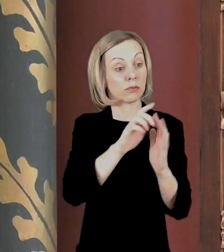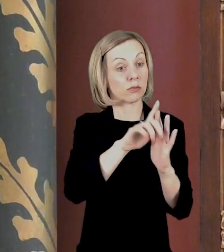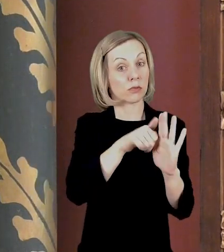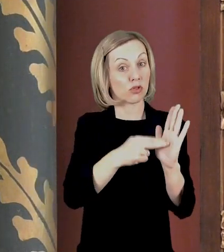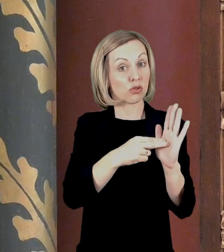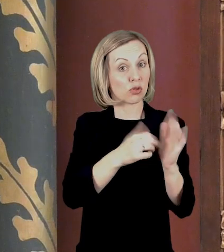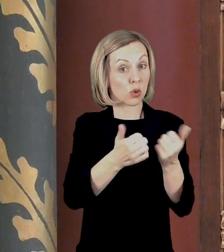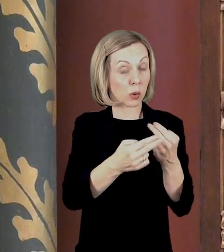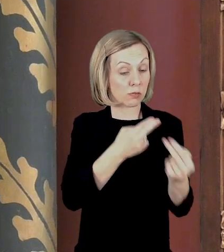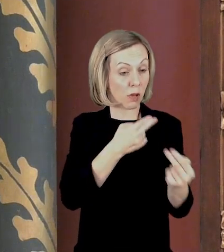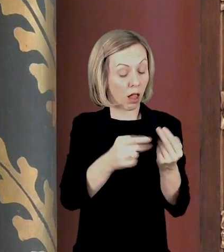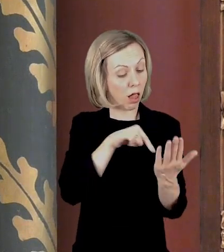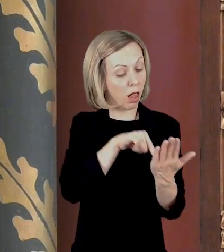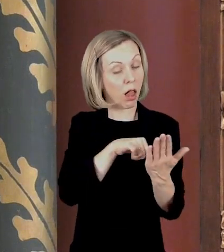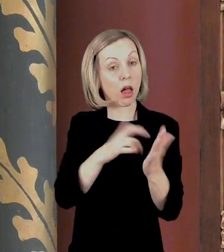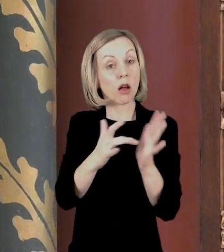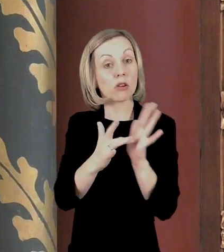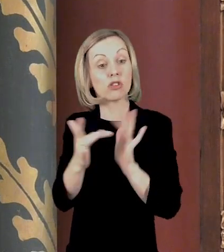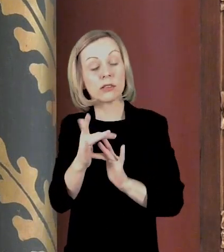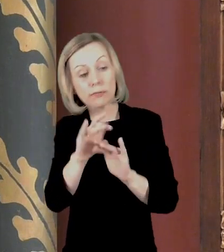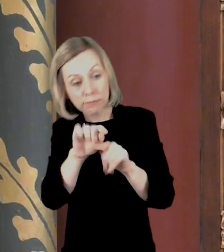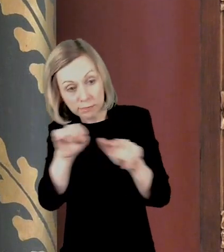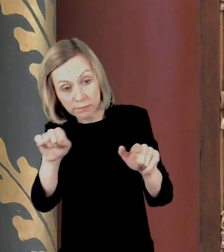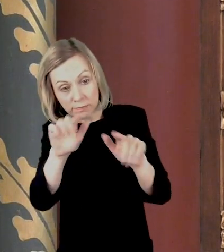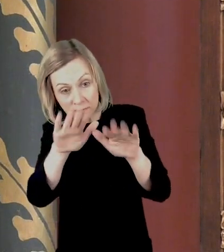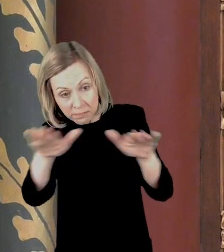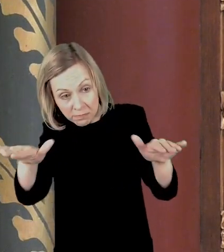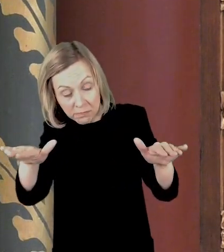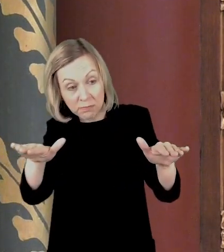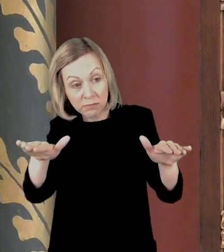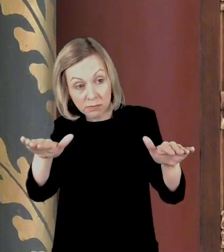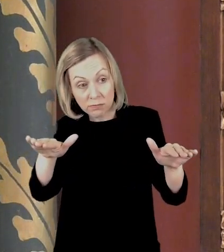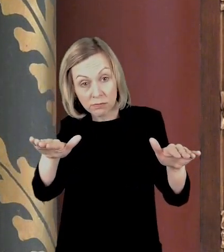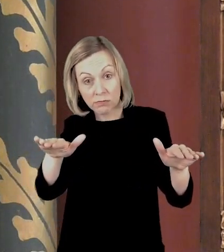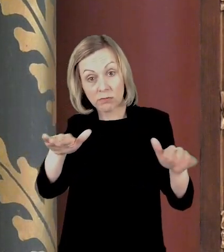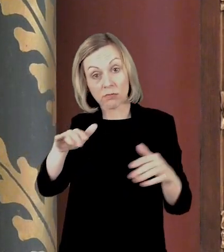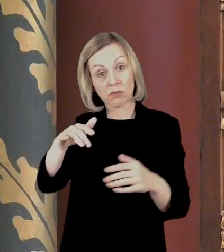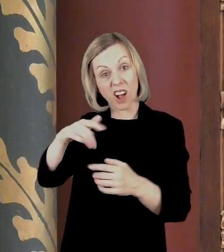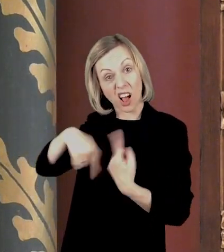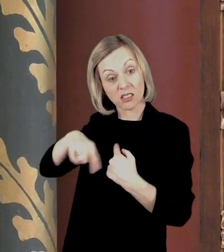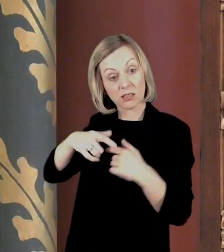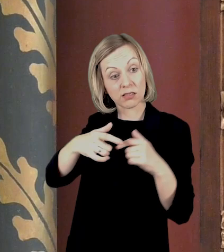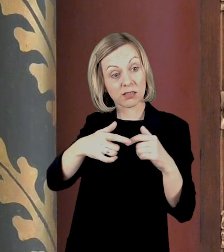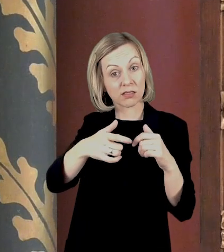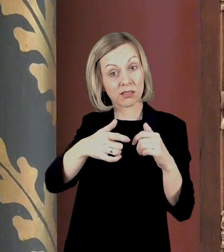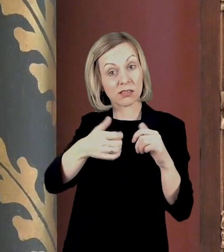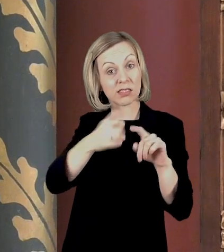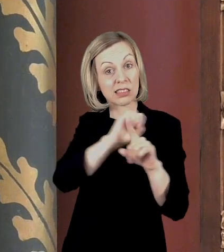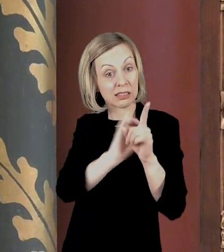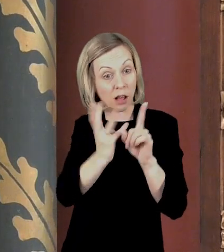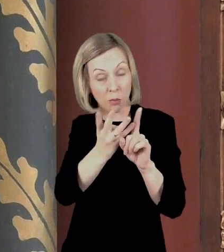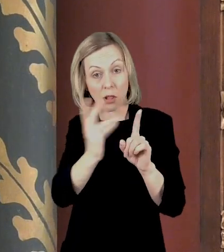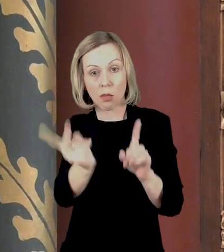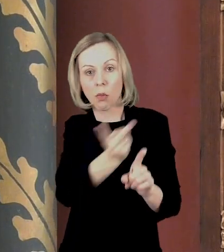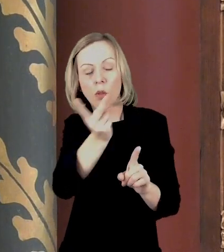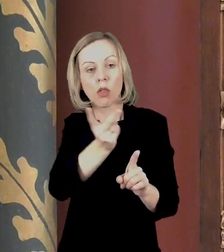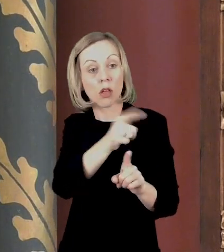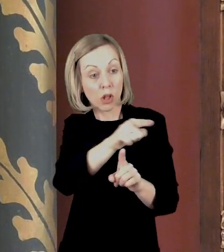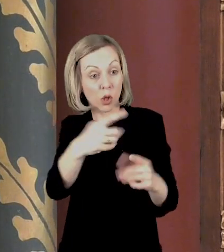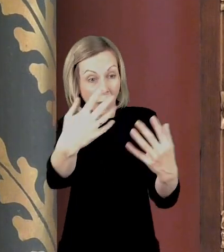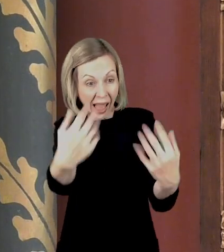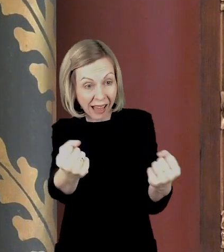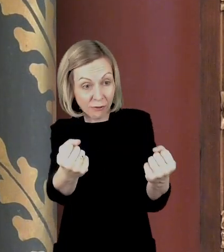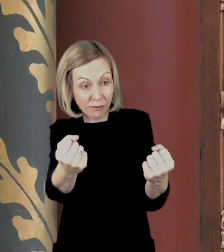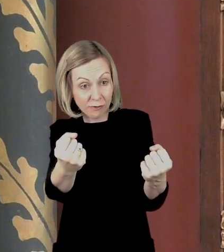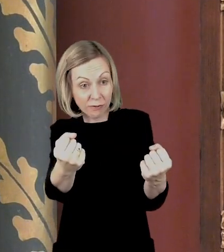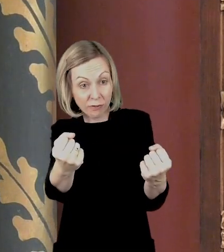reassures his disciples and us that what God has given to him, he will not lose eternally,